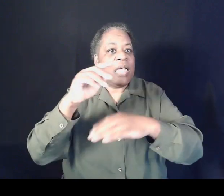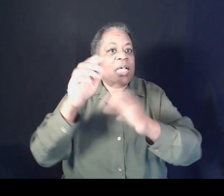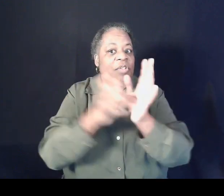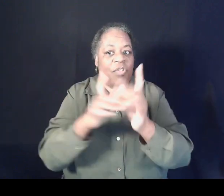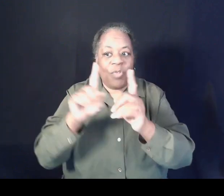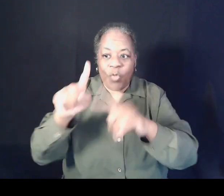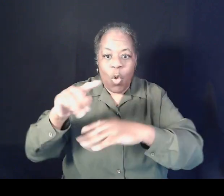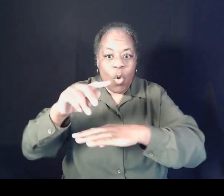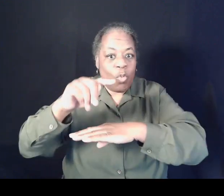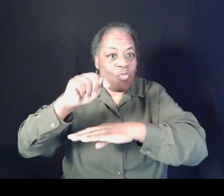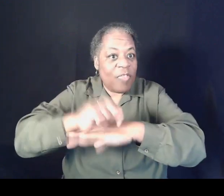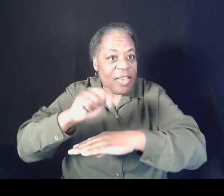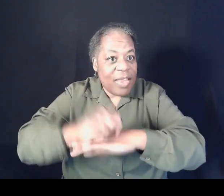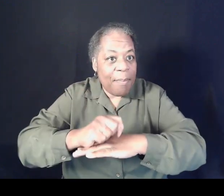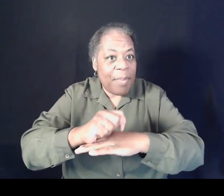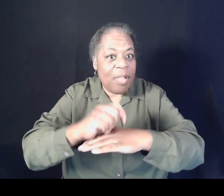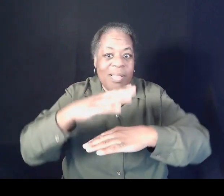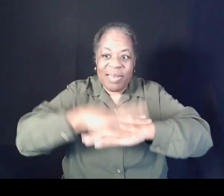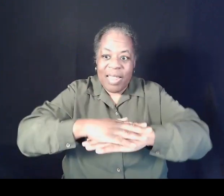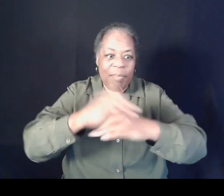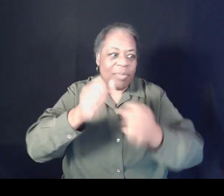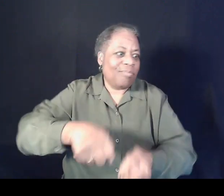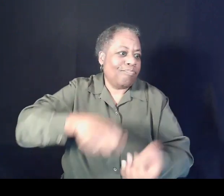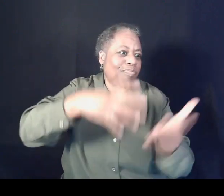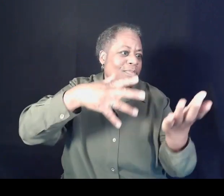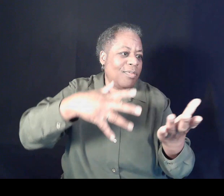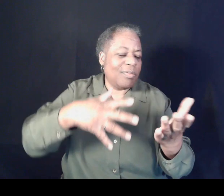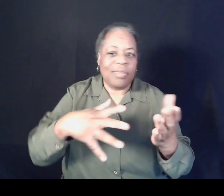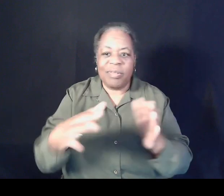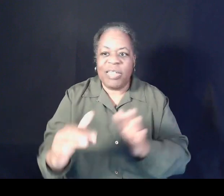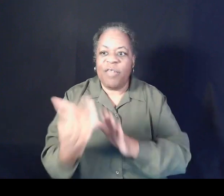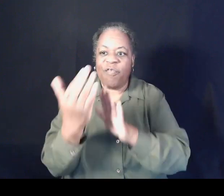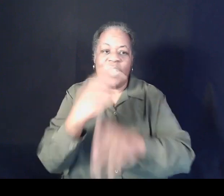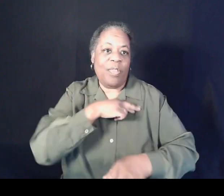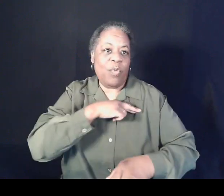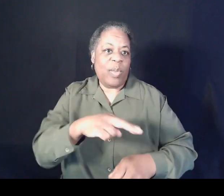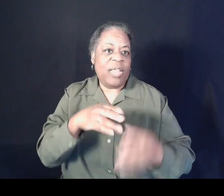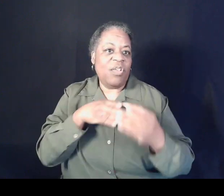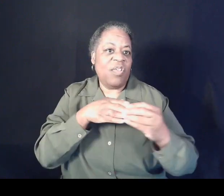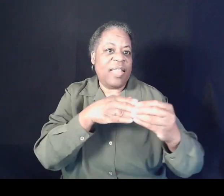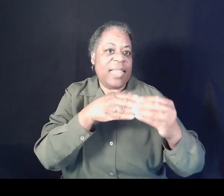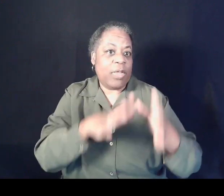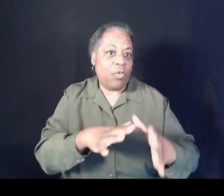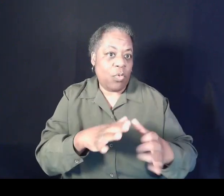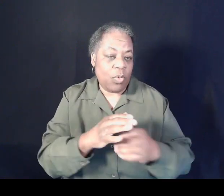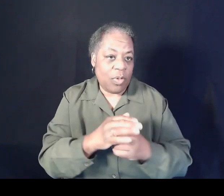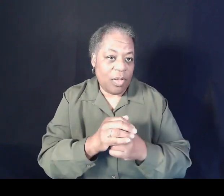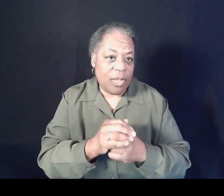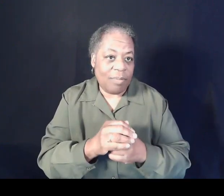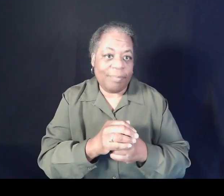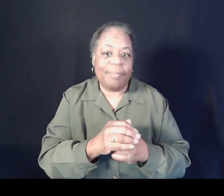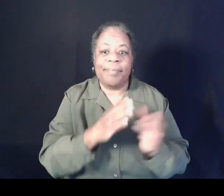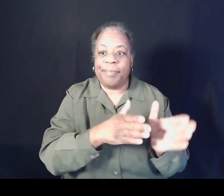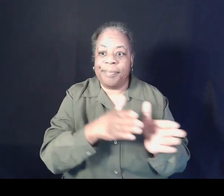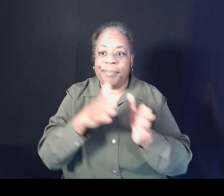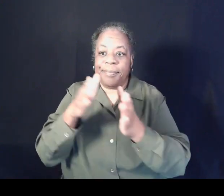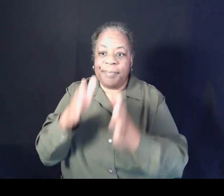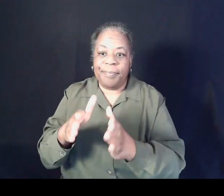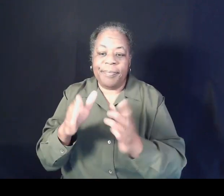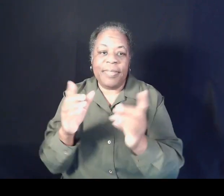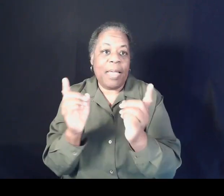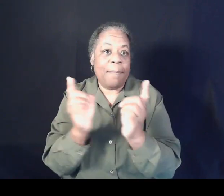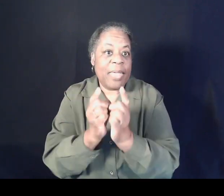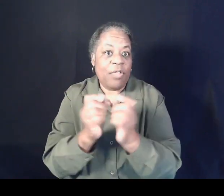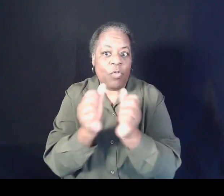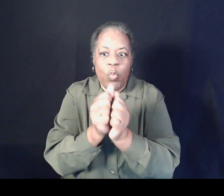money changers. He's going to confront the religious leaders, the Pharisees and the Sadducees. Later, he will meet with the disciples for what's called